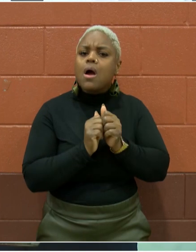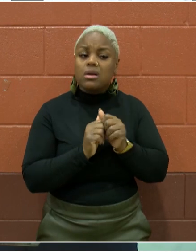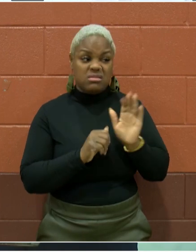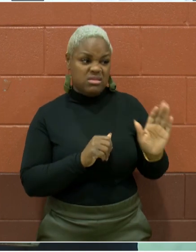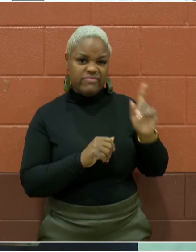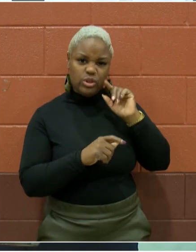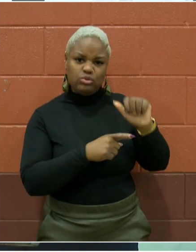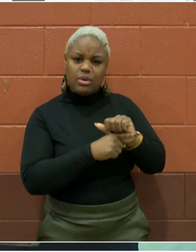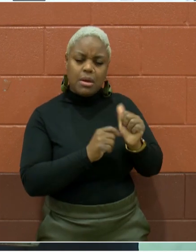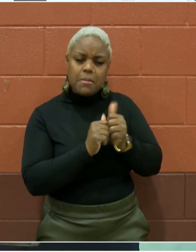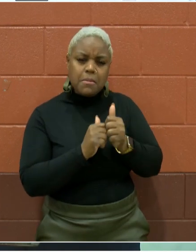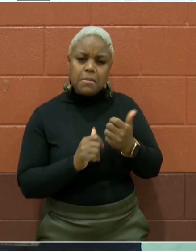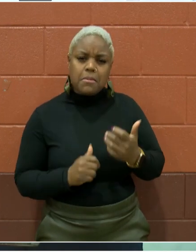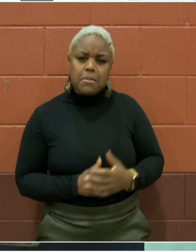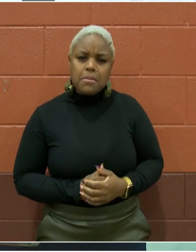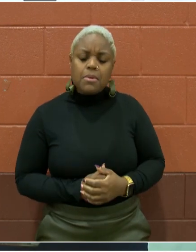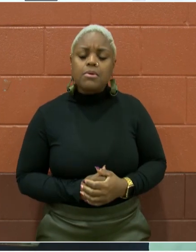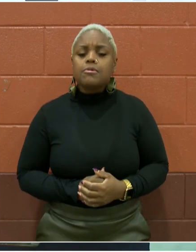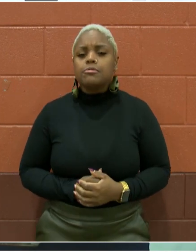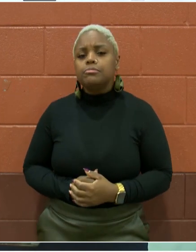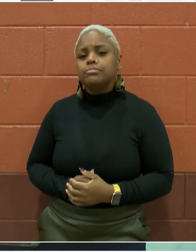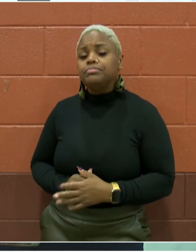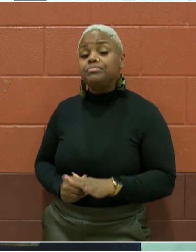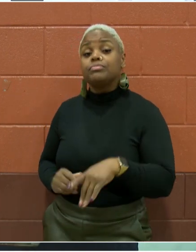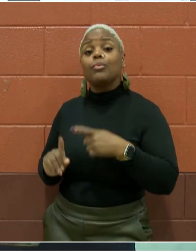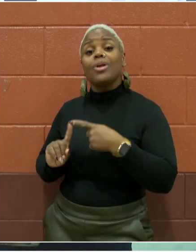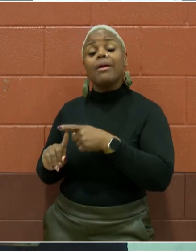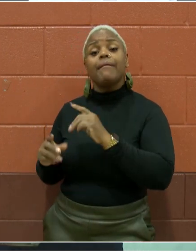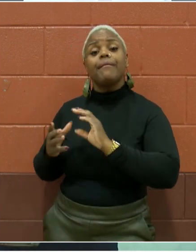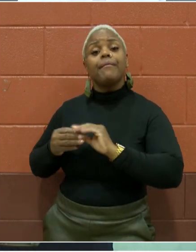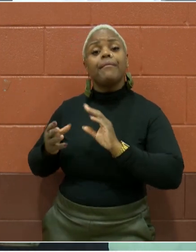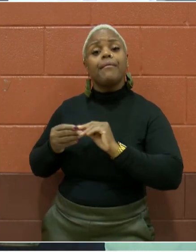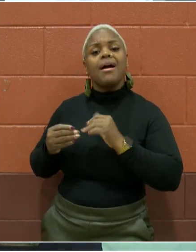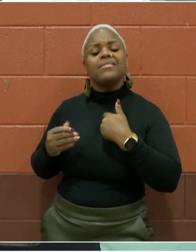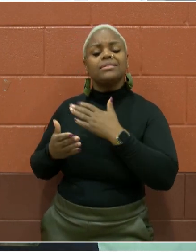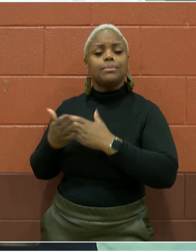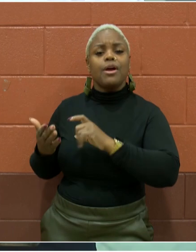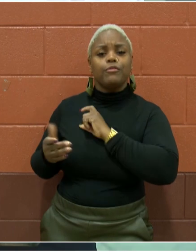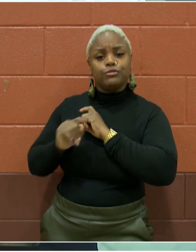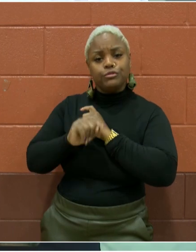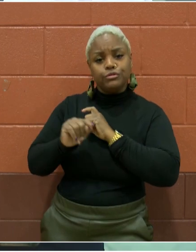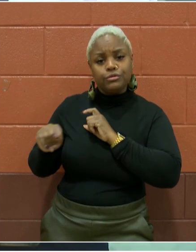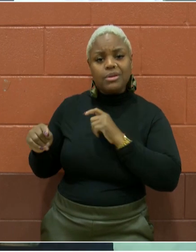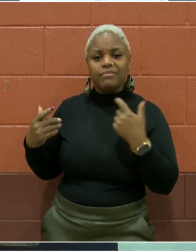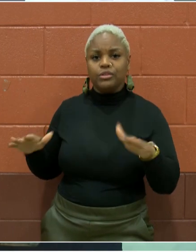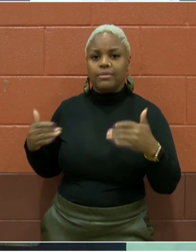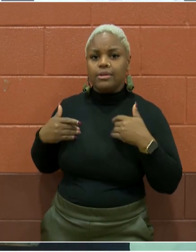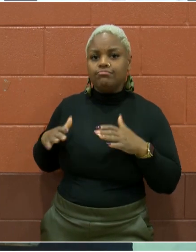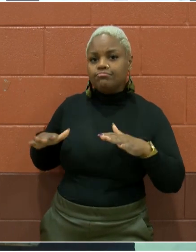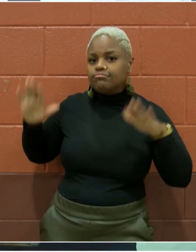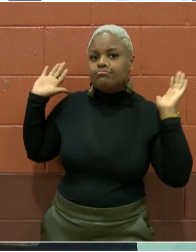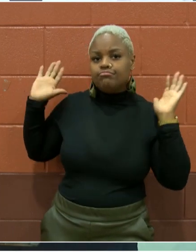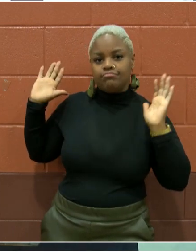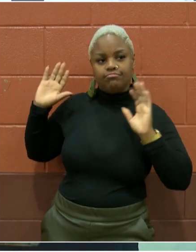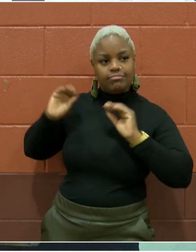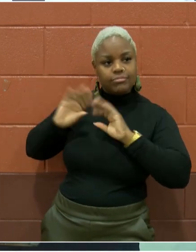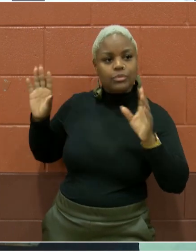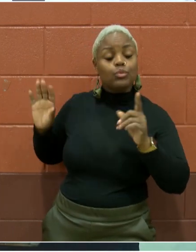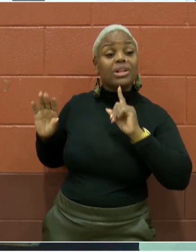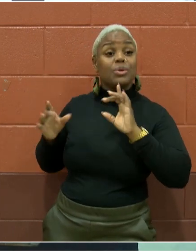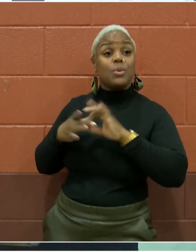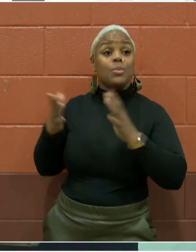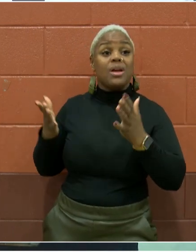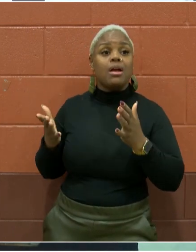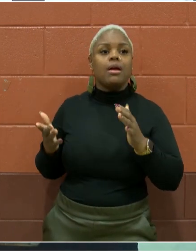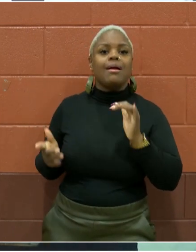the officers having a kind of a hands-off approach, it's more about the incidental contact around the neck. With regards to the Act